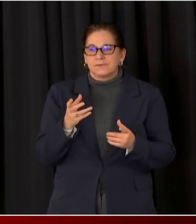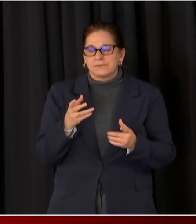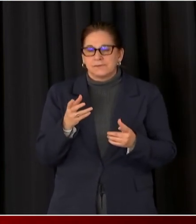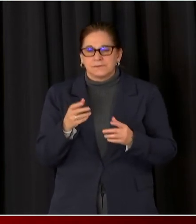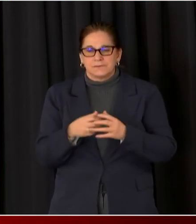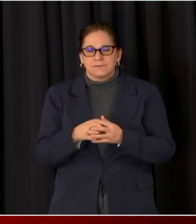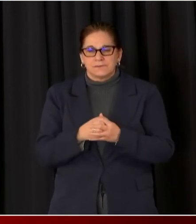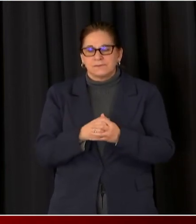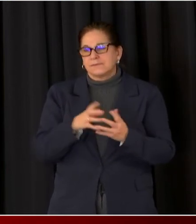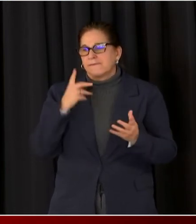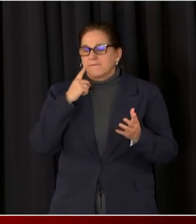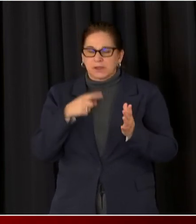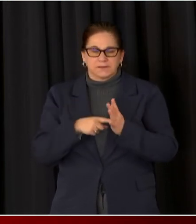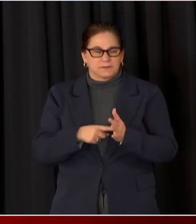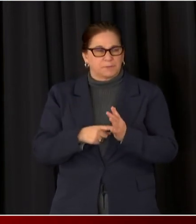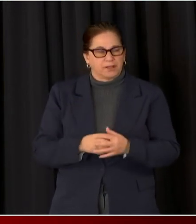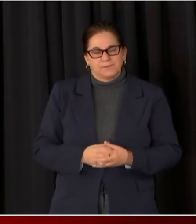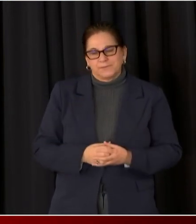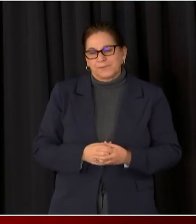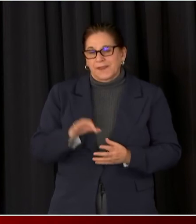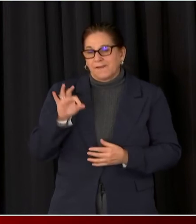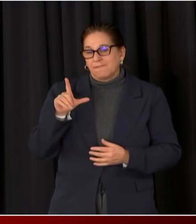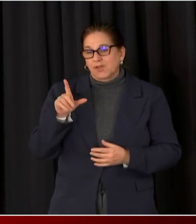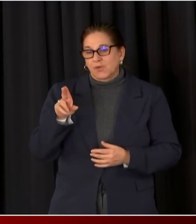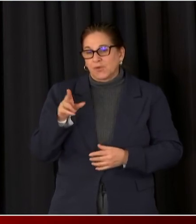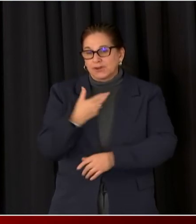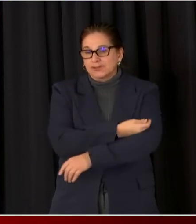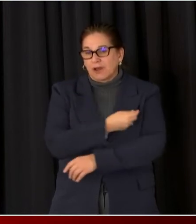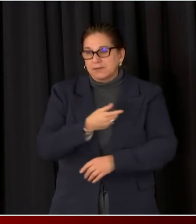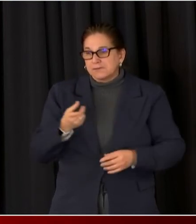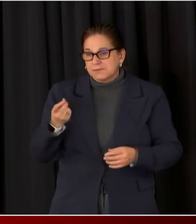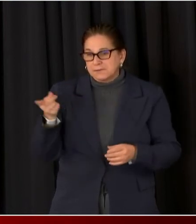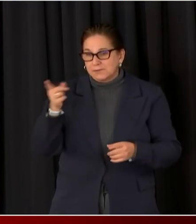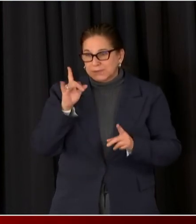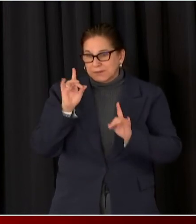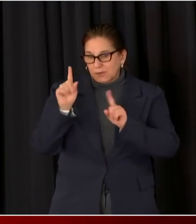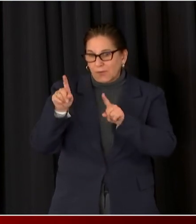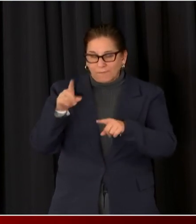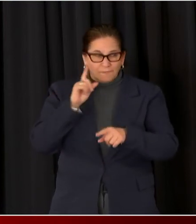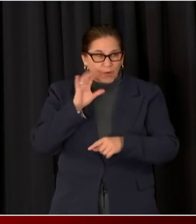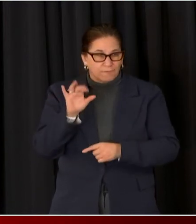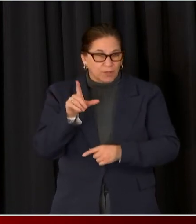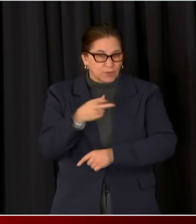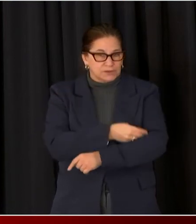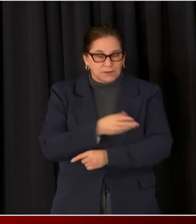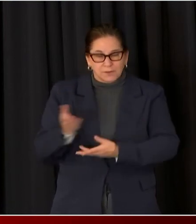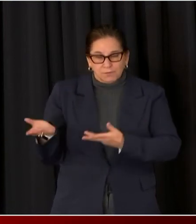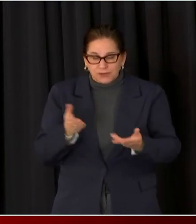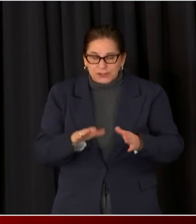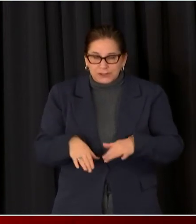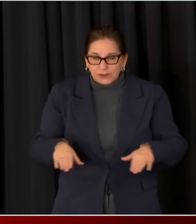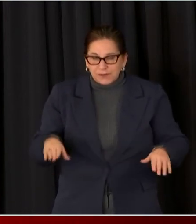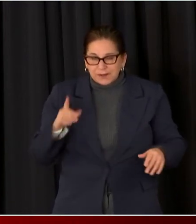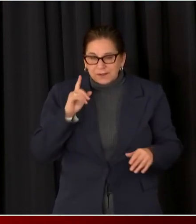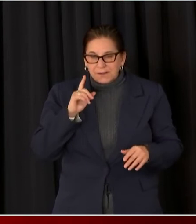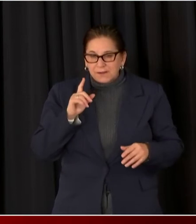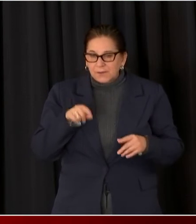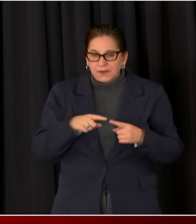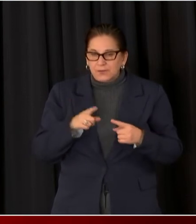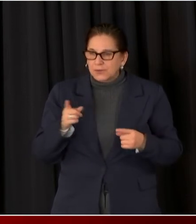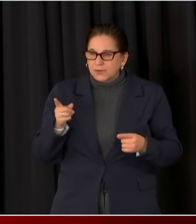influenza vaccine, if you've taken your children, if you have them to the doctor to get any of their childhood immunizations, you get a document